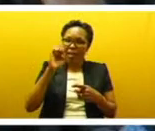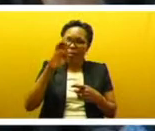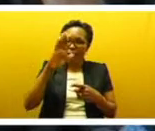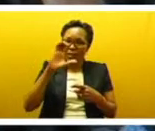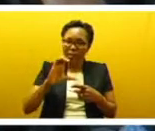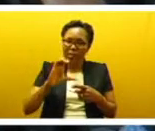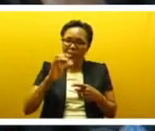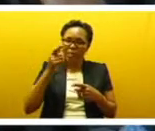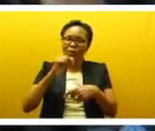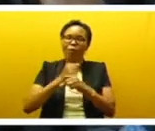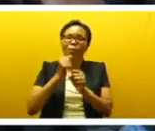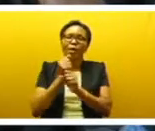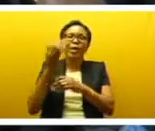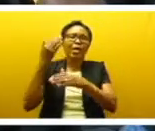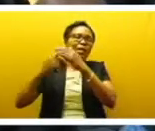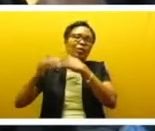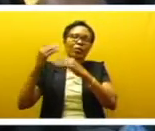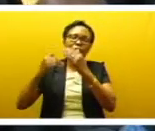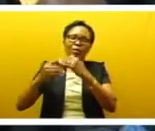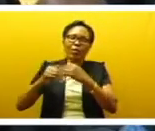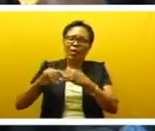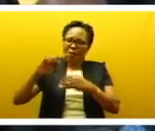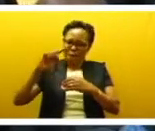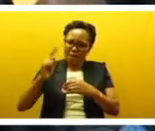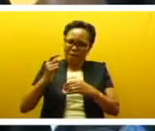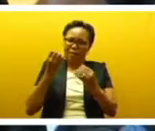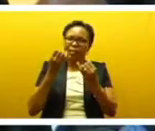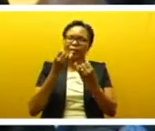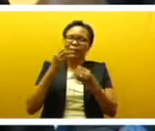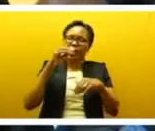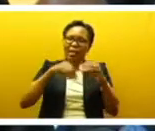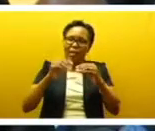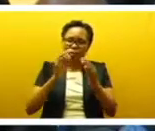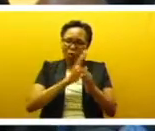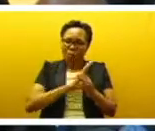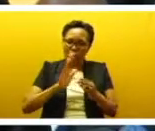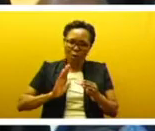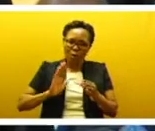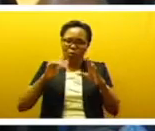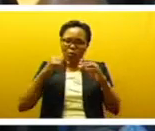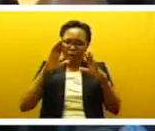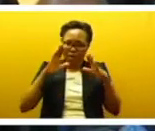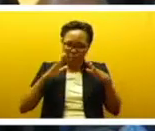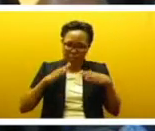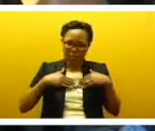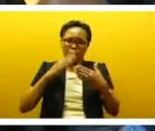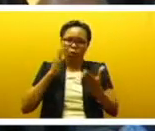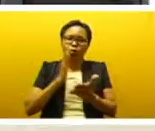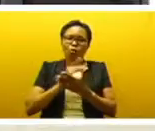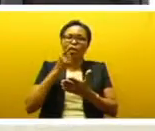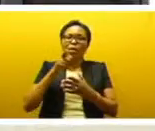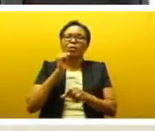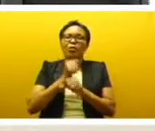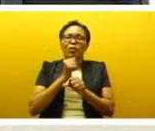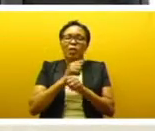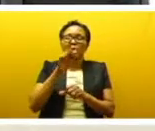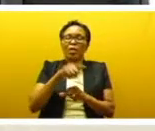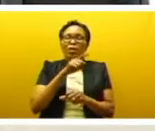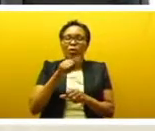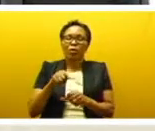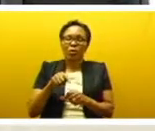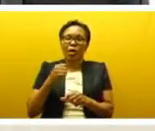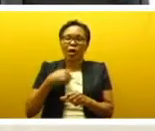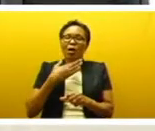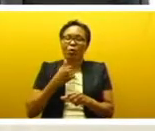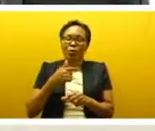history. It is the first electoral body to concede that they did wrong. I want to submit, my ladies,